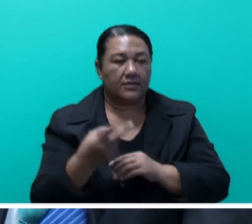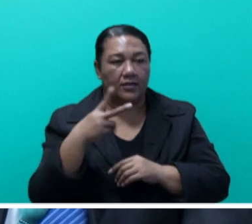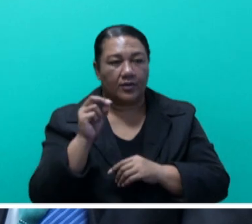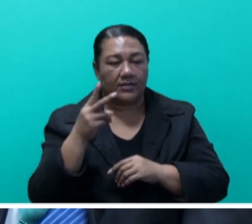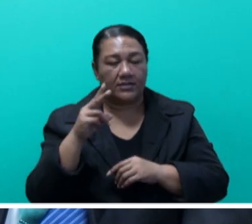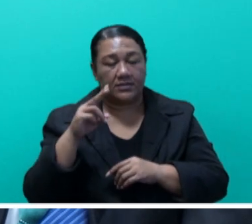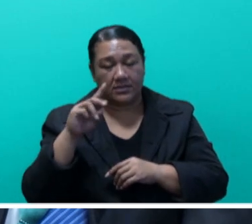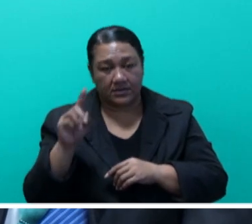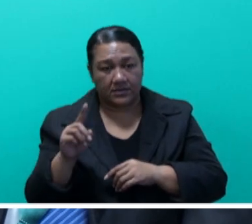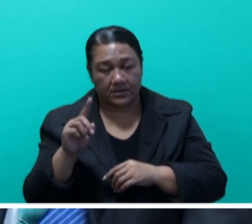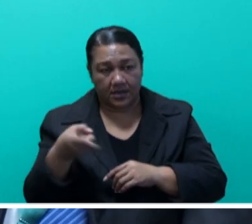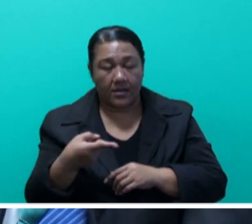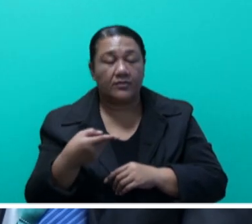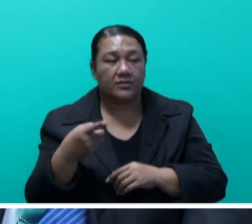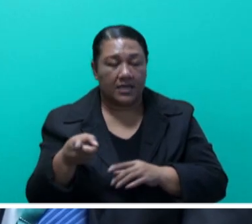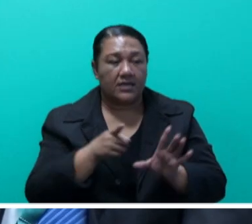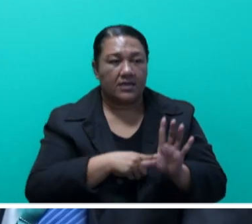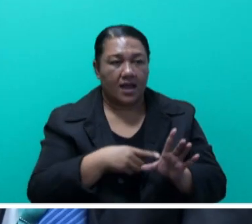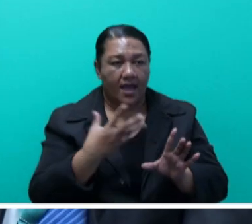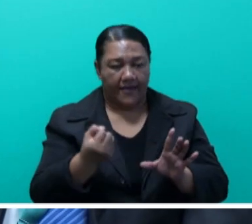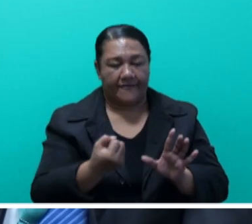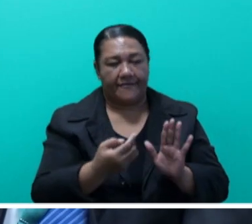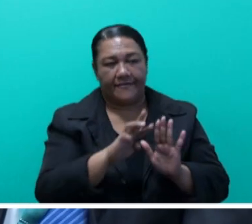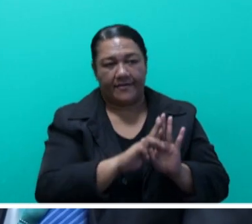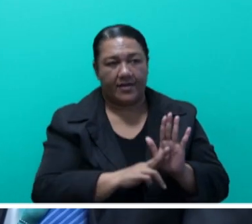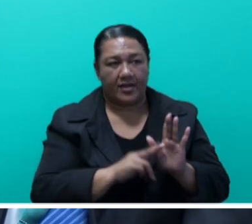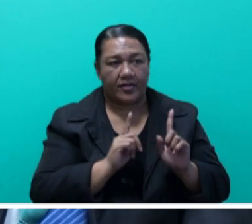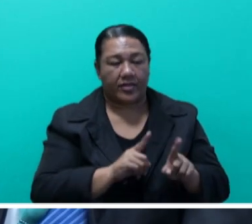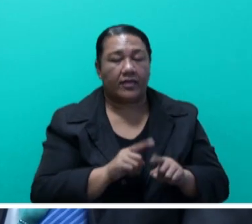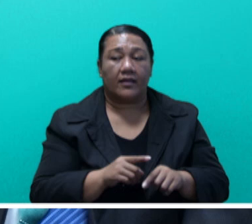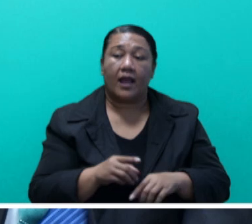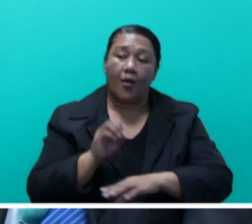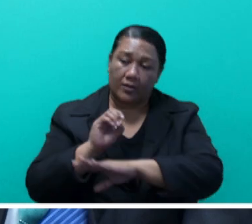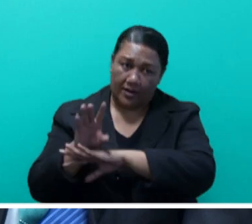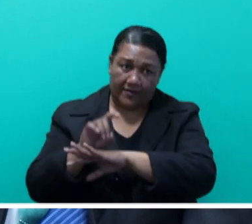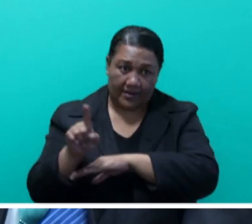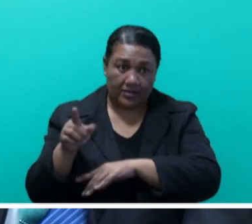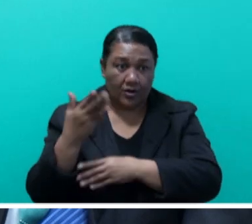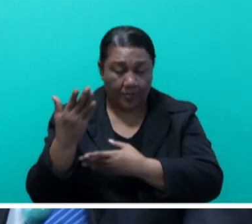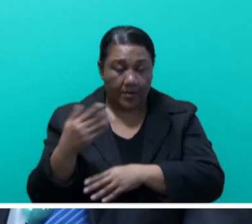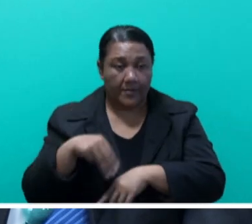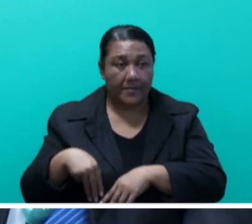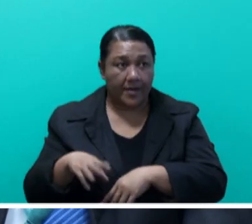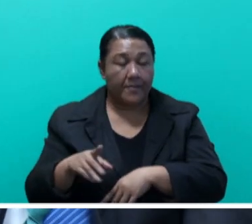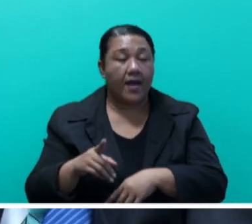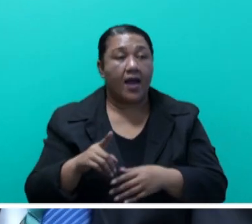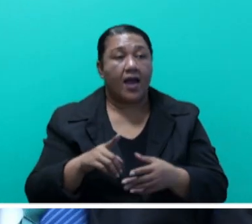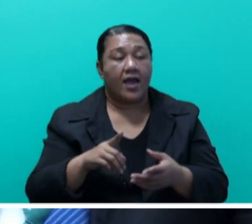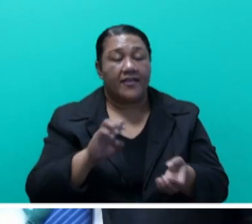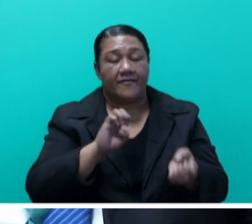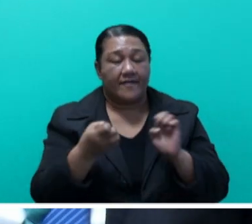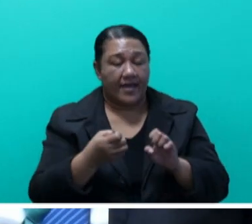With regard to the question, I'd like to advise the Honourable Member that effective 1st January 2018,